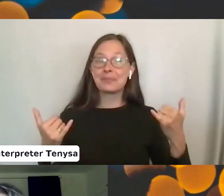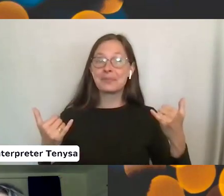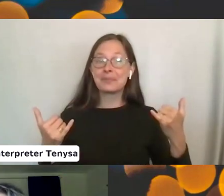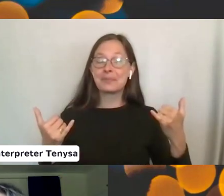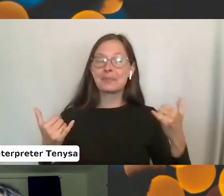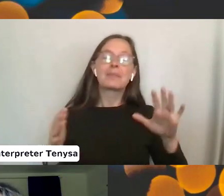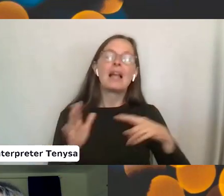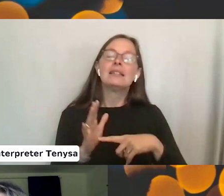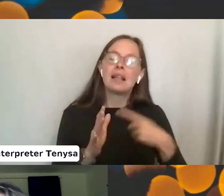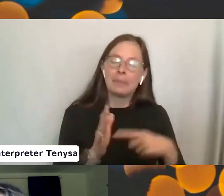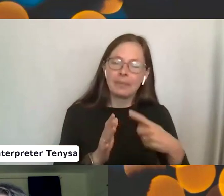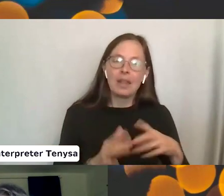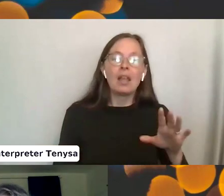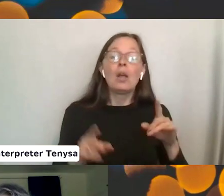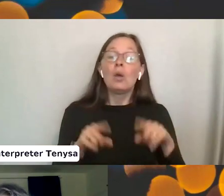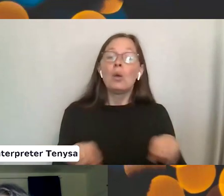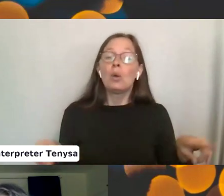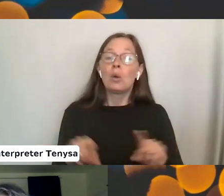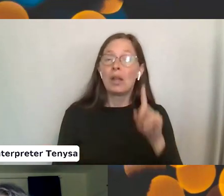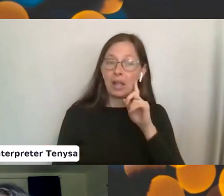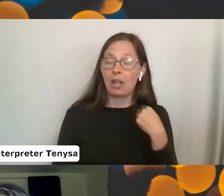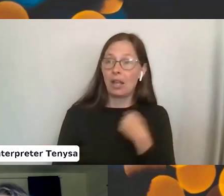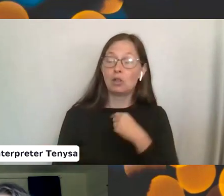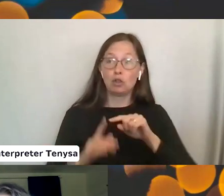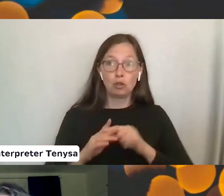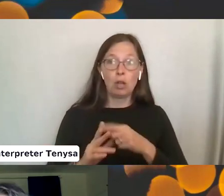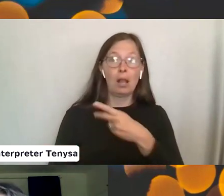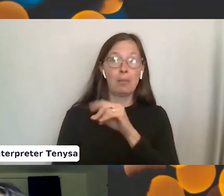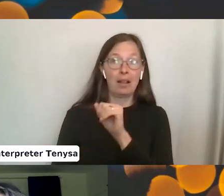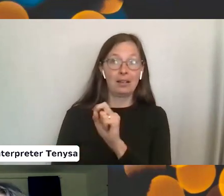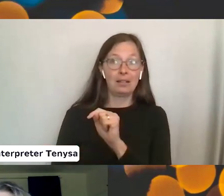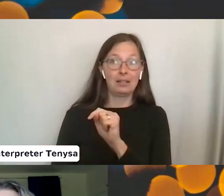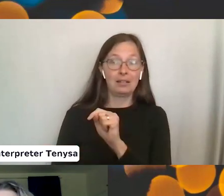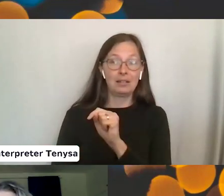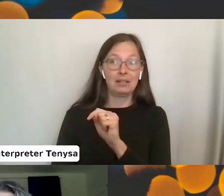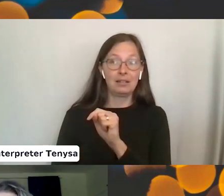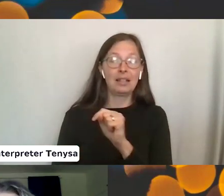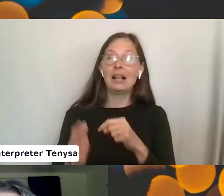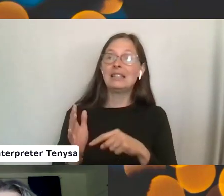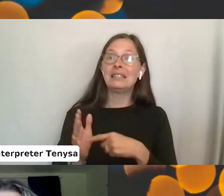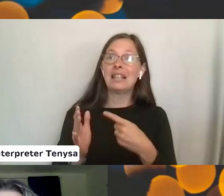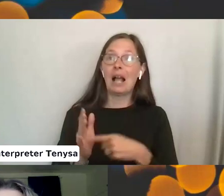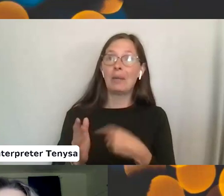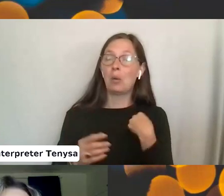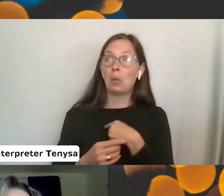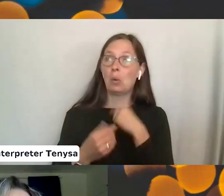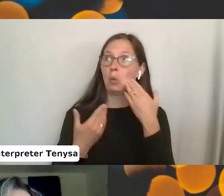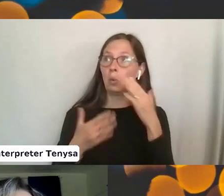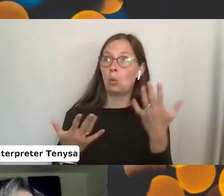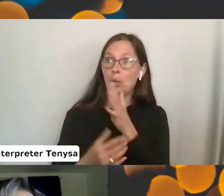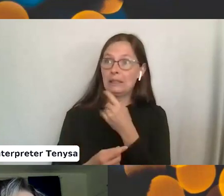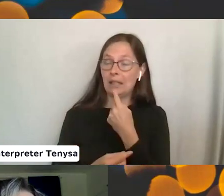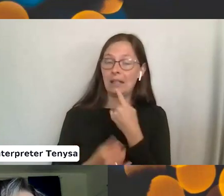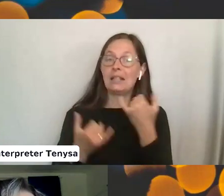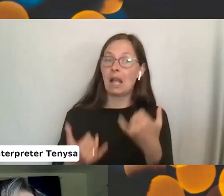sometimes, because y'all hear us start the podcast with sometimes, but we don't actually know what we're gonna say. So now we go